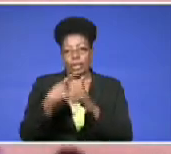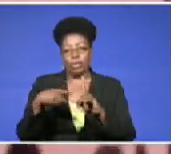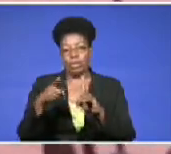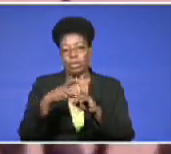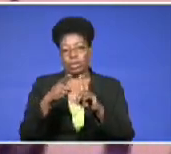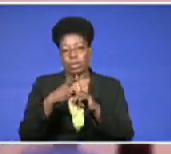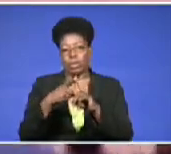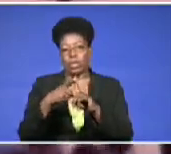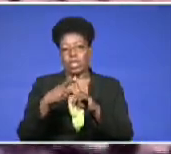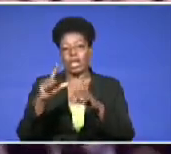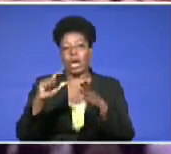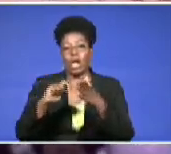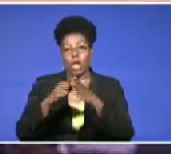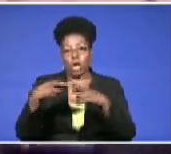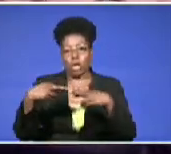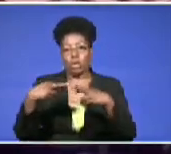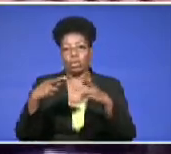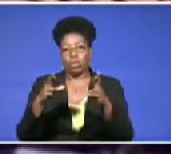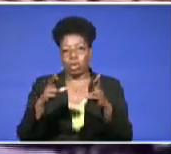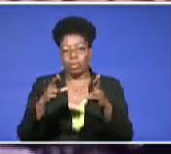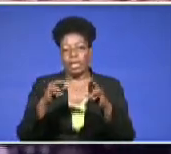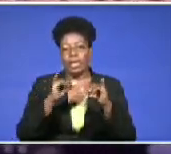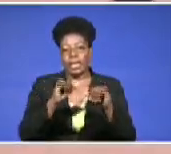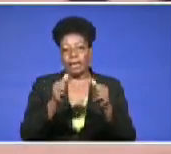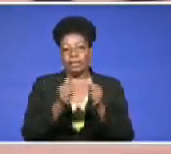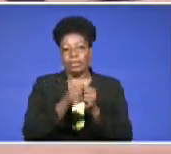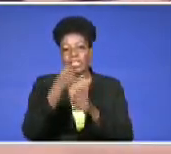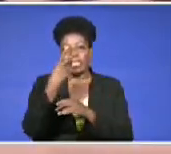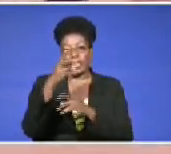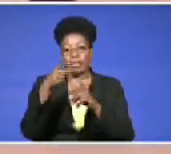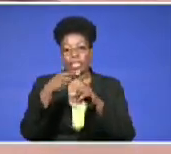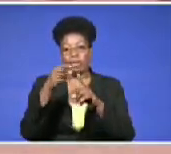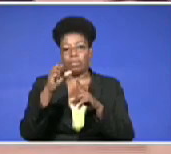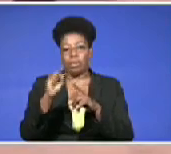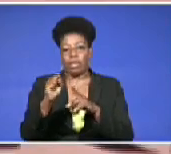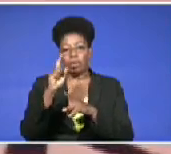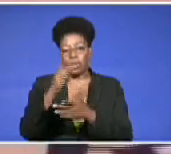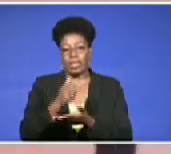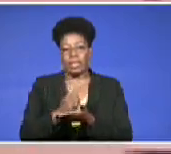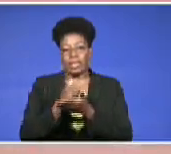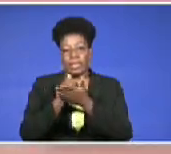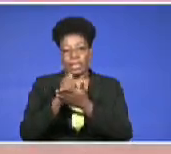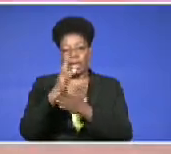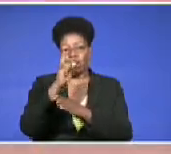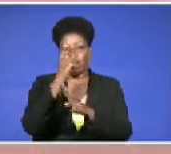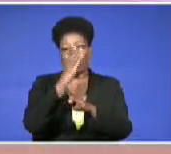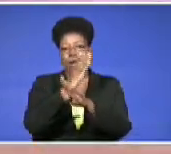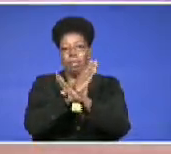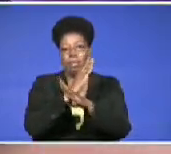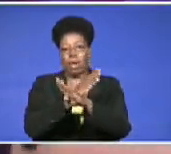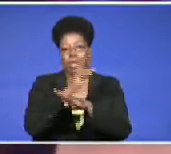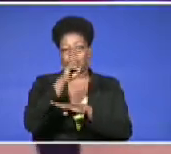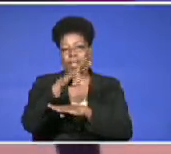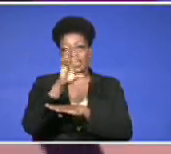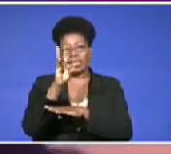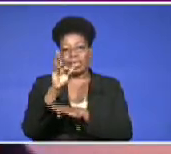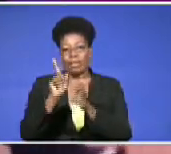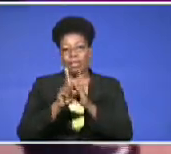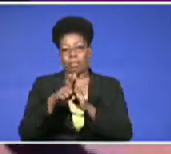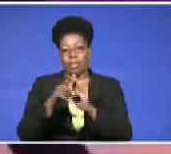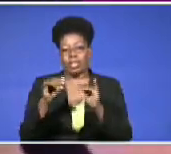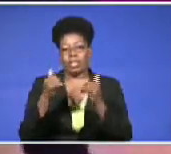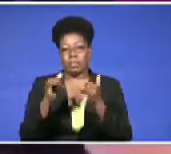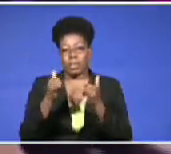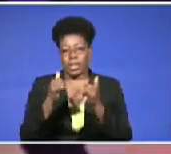He finished the contest with 17 points and 13 rebounds, one assist and one block across 27 minutes of play. Per